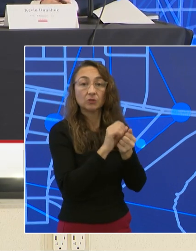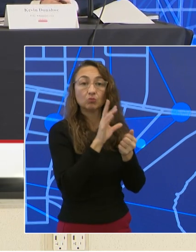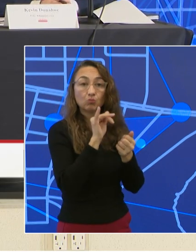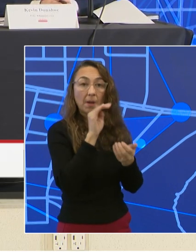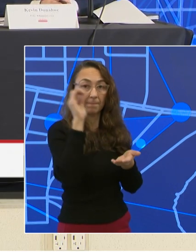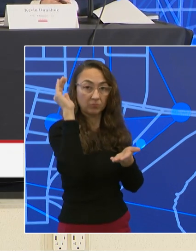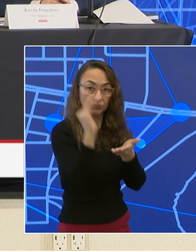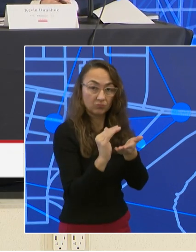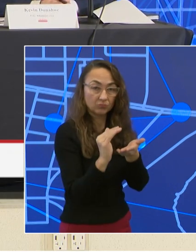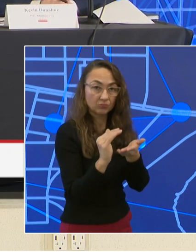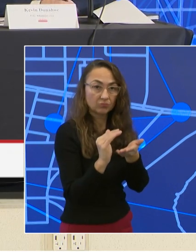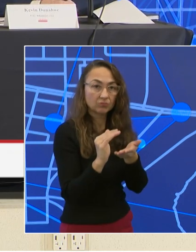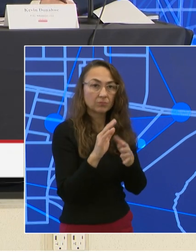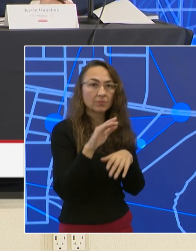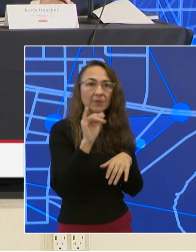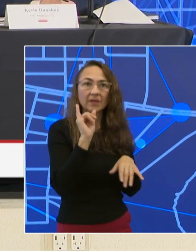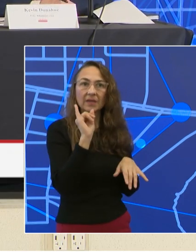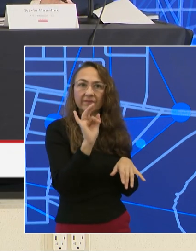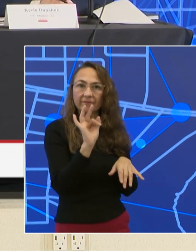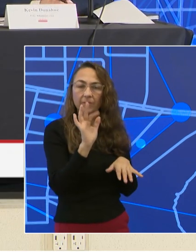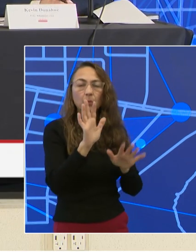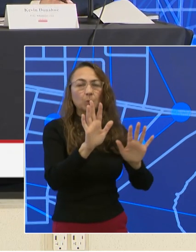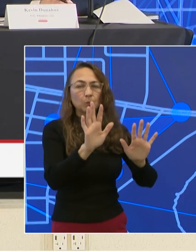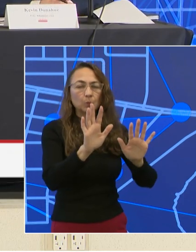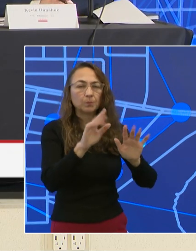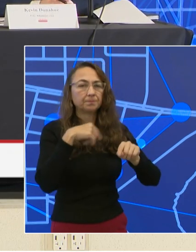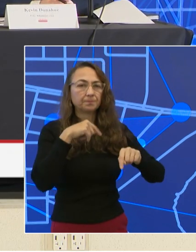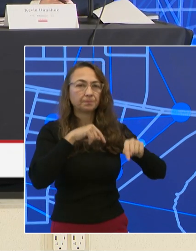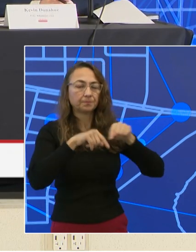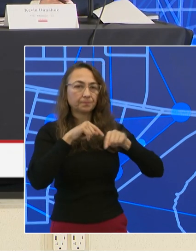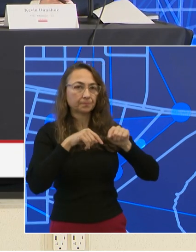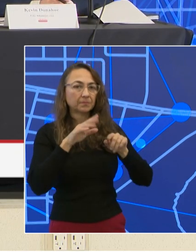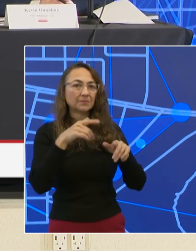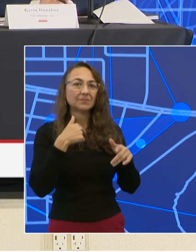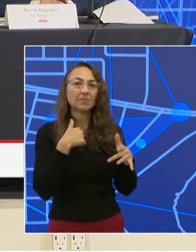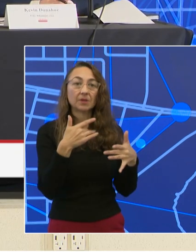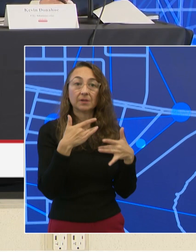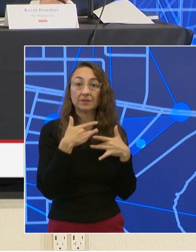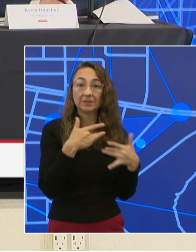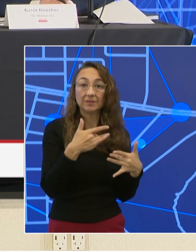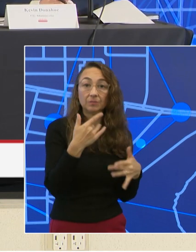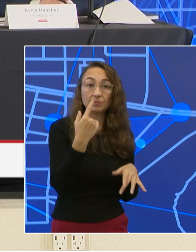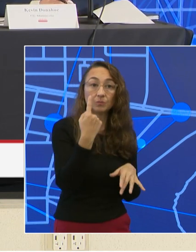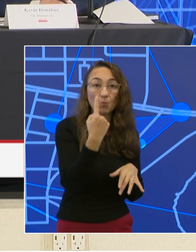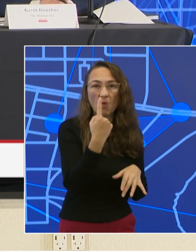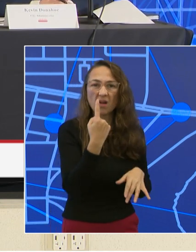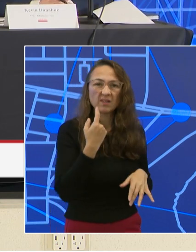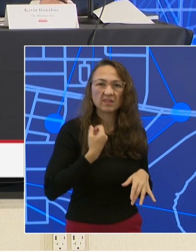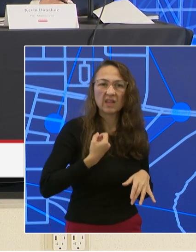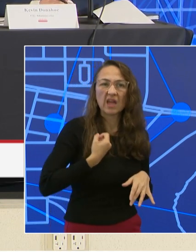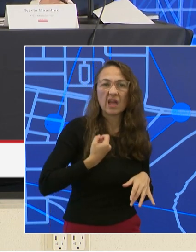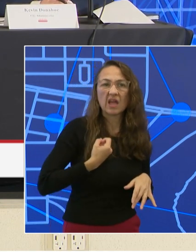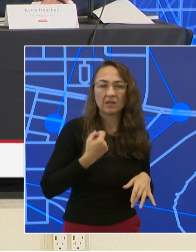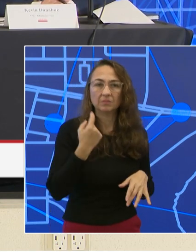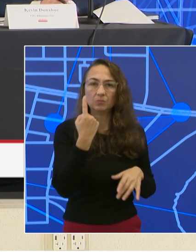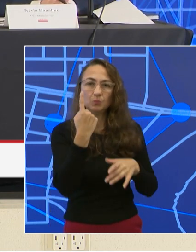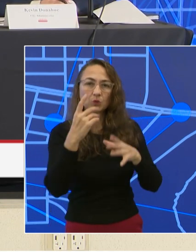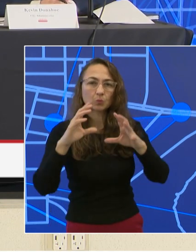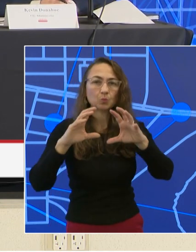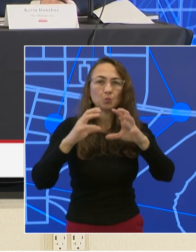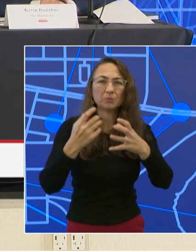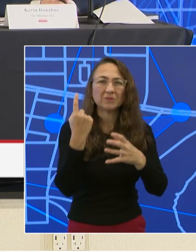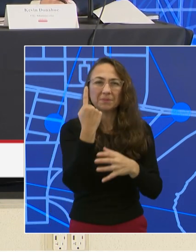there's any trend or gang or group activity across the country, our crime intelligence unit is very engaged and involved in